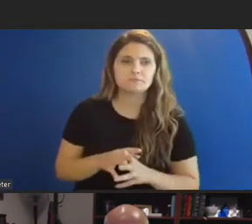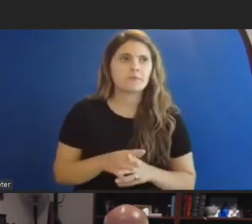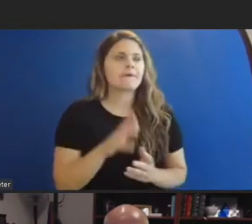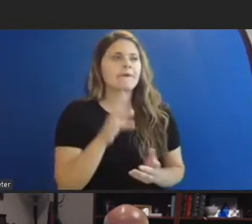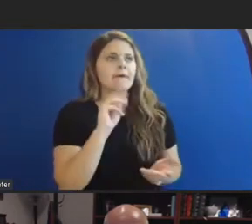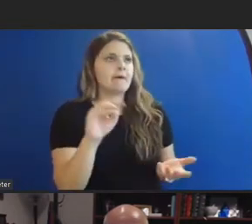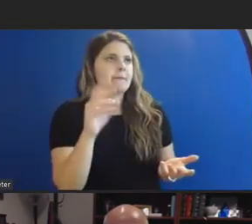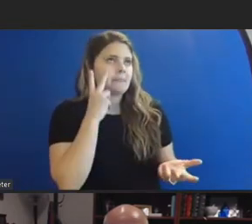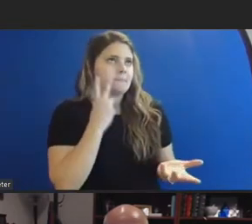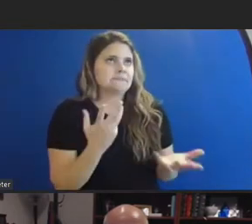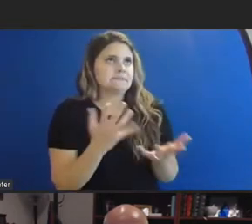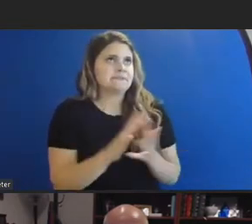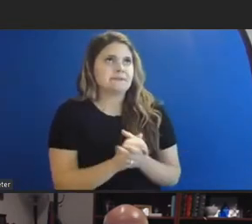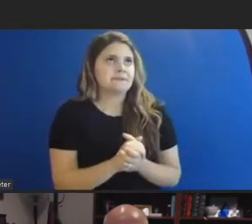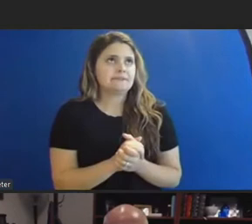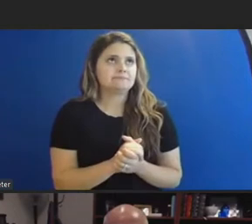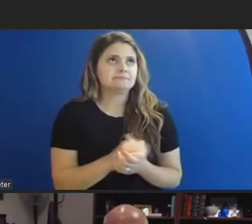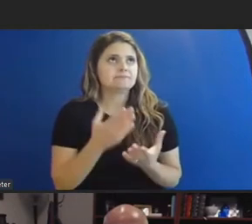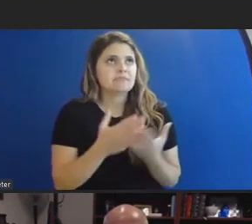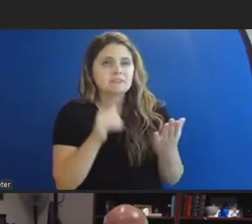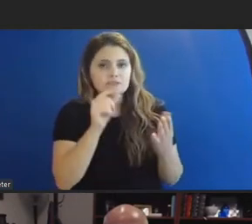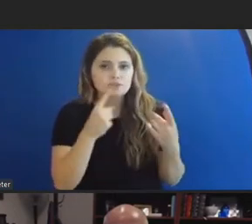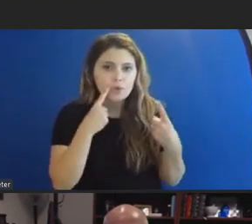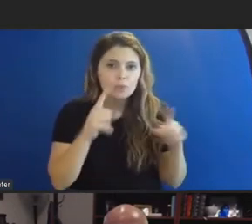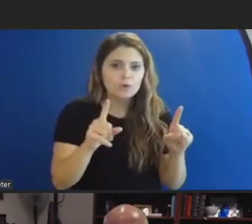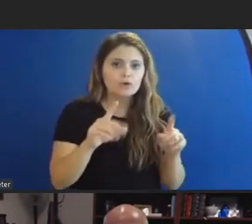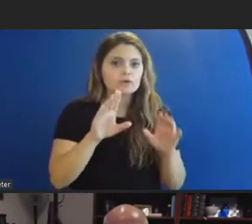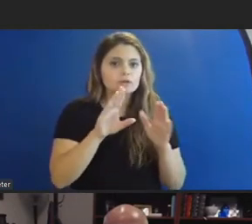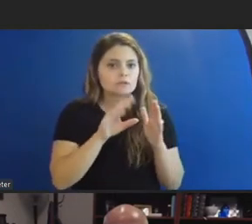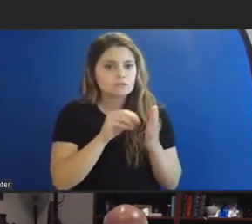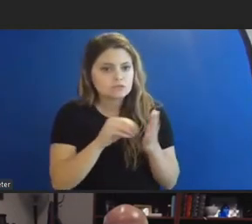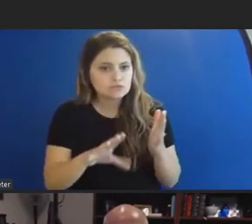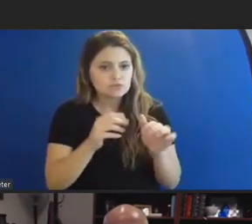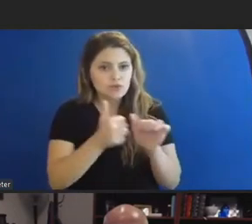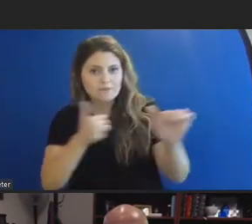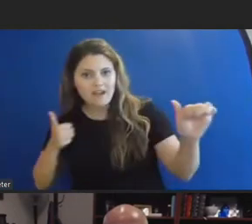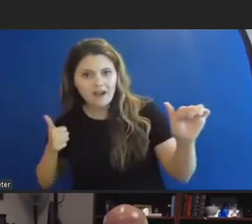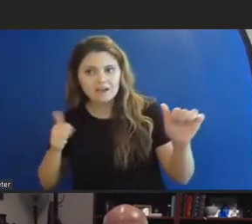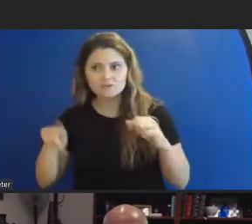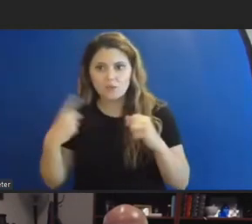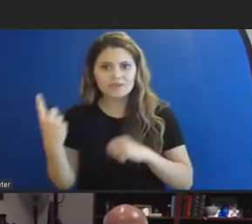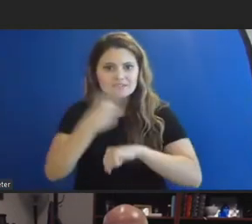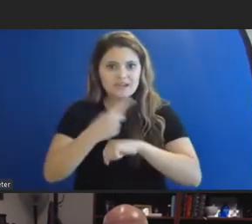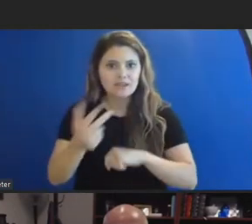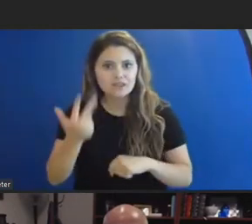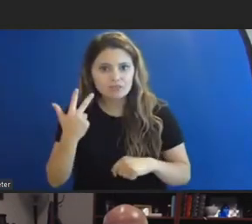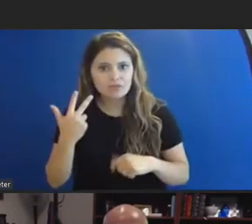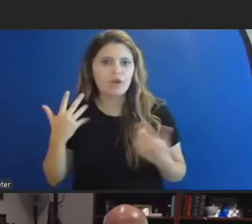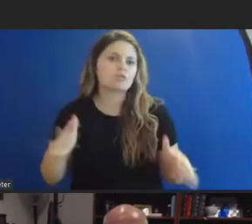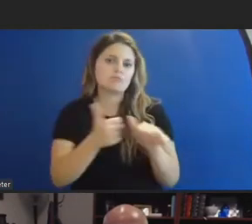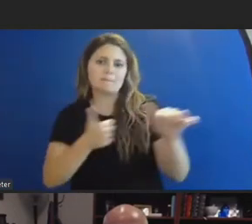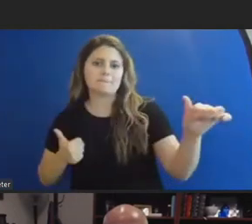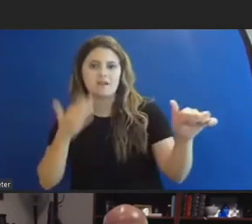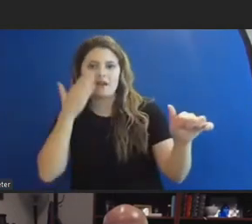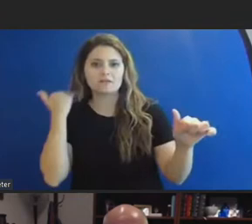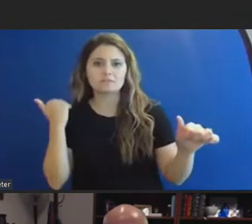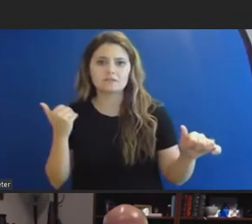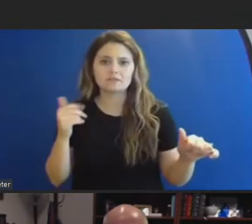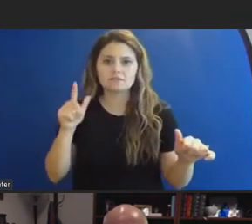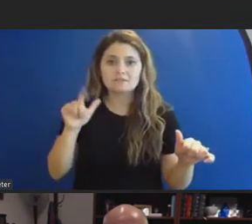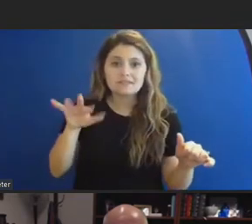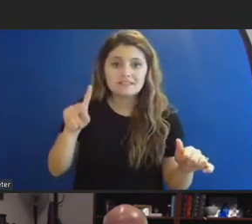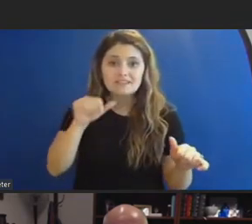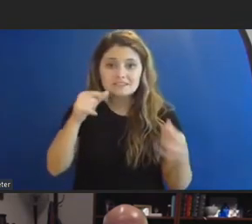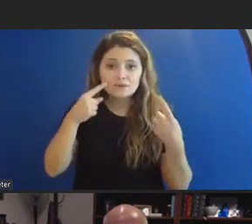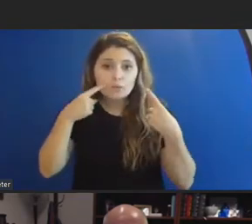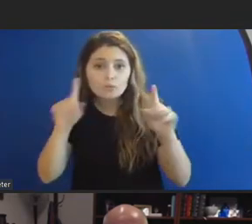Let's see, things that don't work, kids are behind, it's only day three, and we're already behind because links don't work,